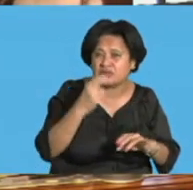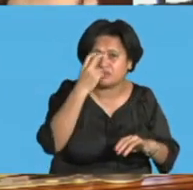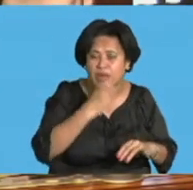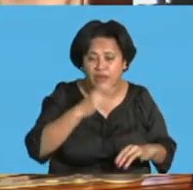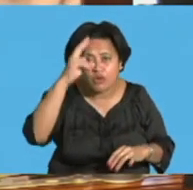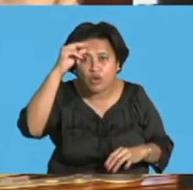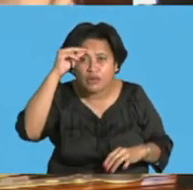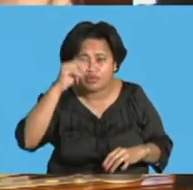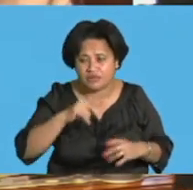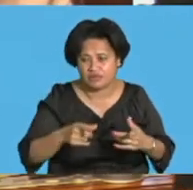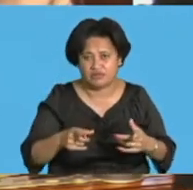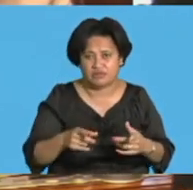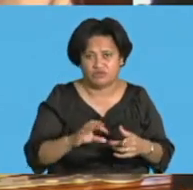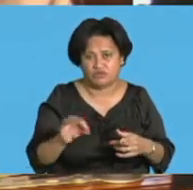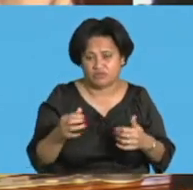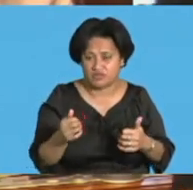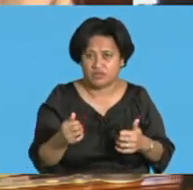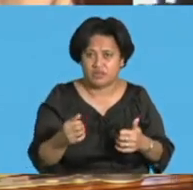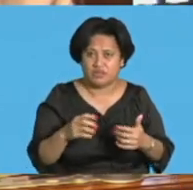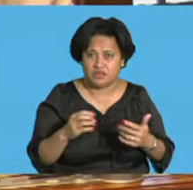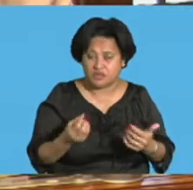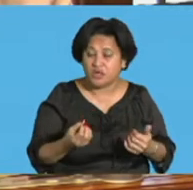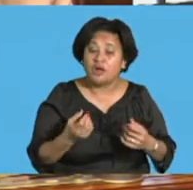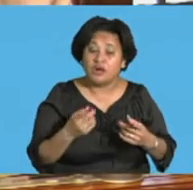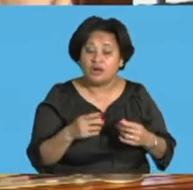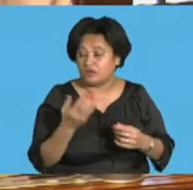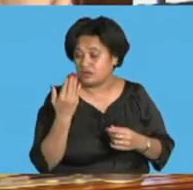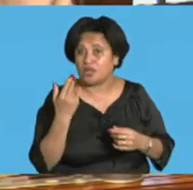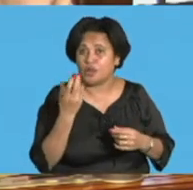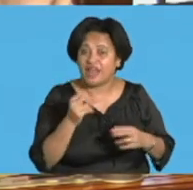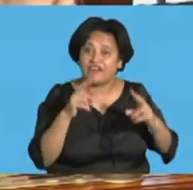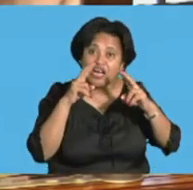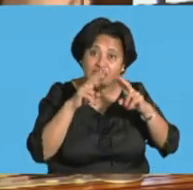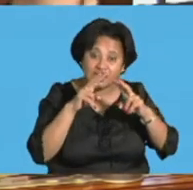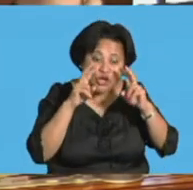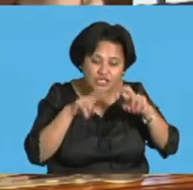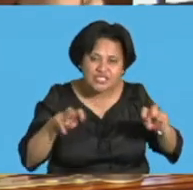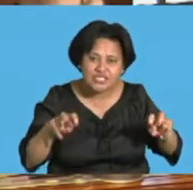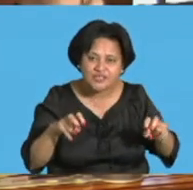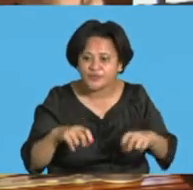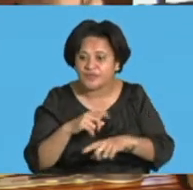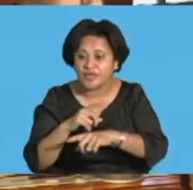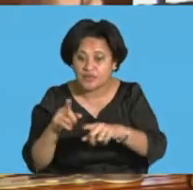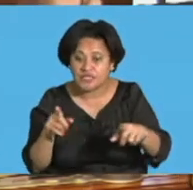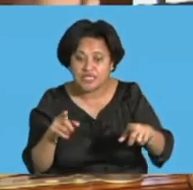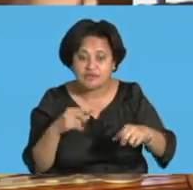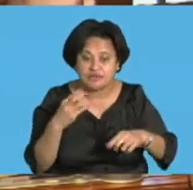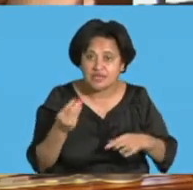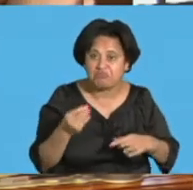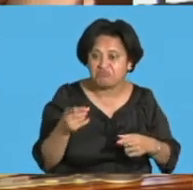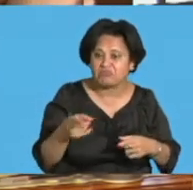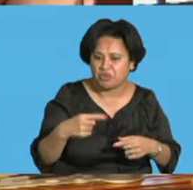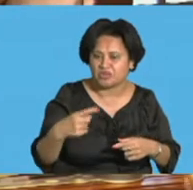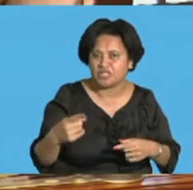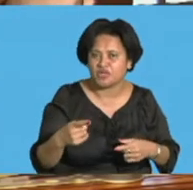books. Mr. Speaker, in recent inductive research, we have identified schools which have retained amounts of the free education grant from one